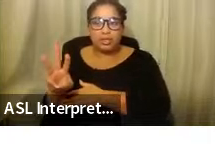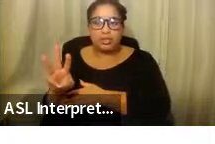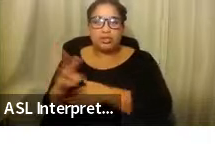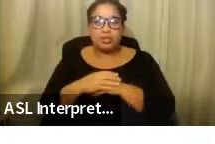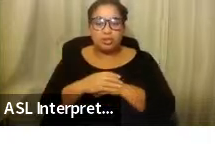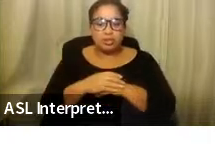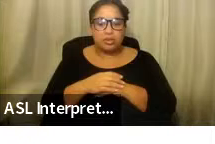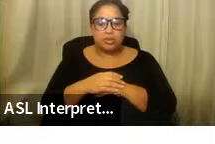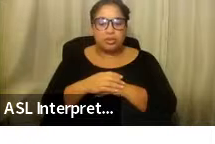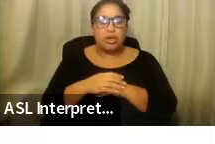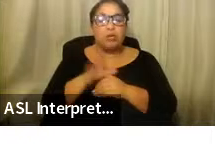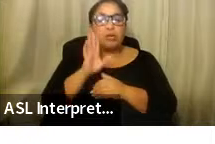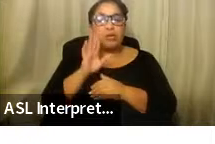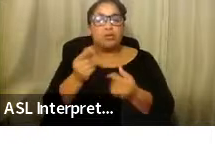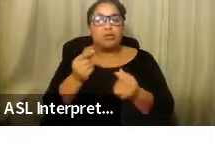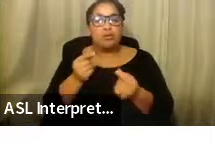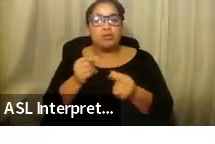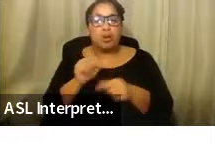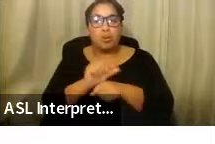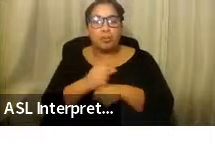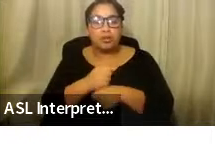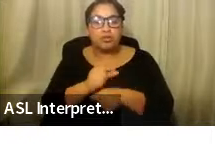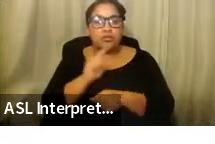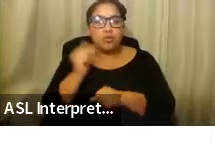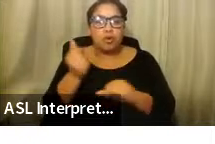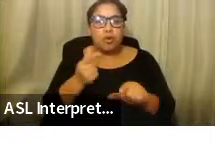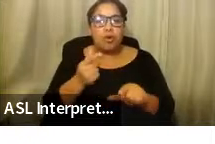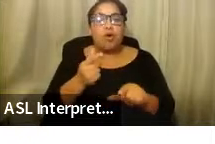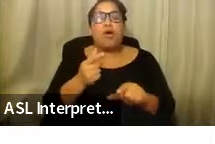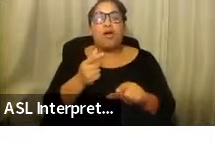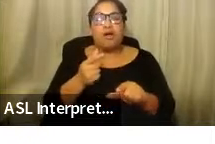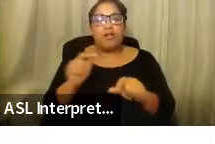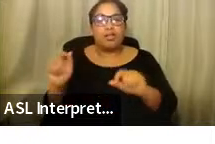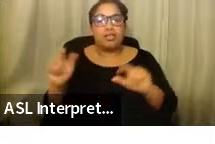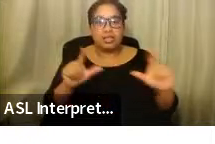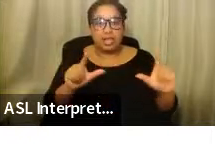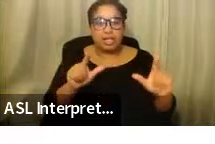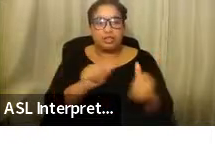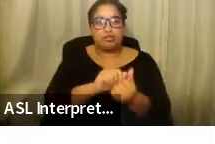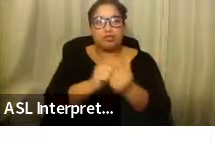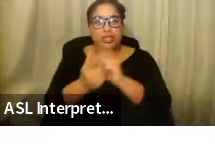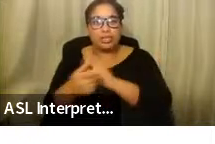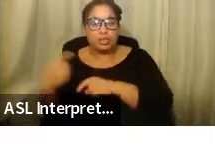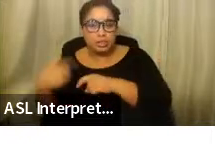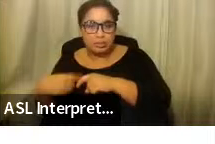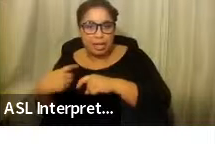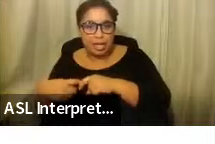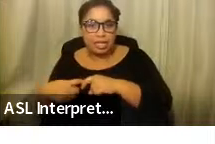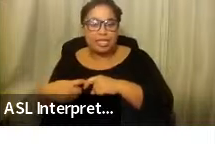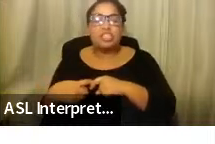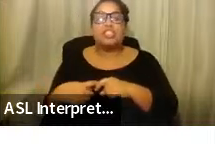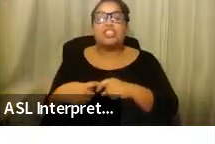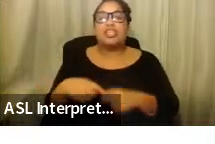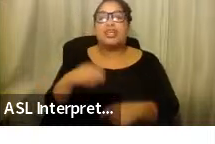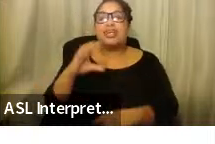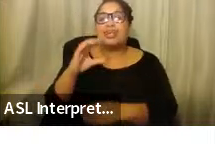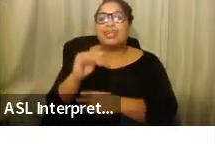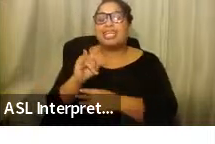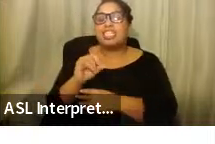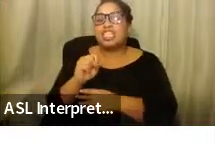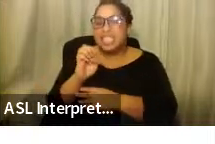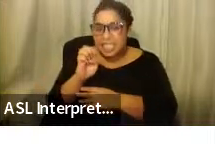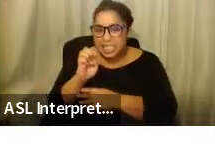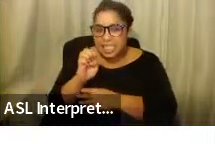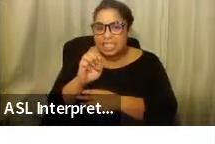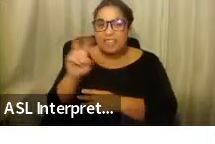on getting all the slides translated into Spanish, Cantonese, and Vietnamese. And so with